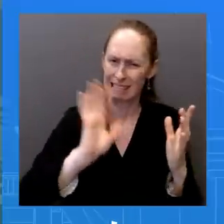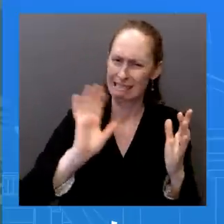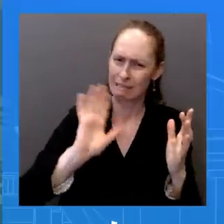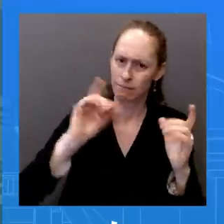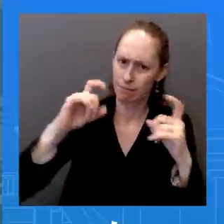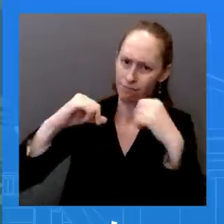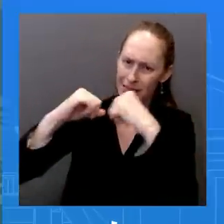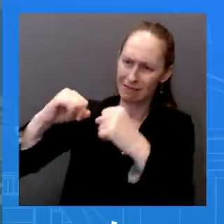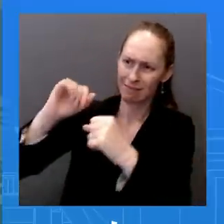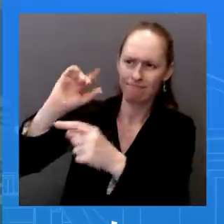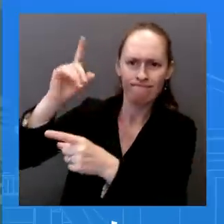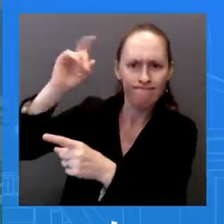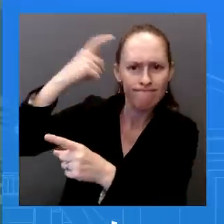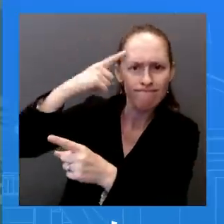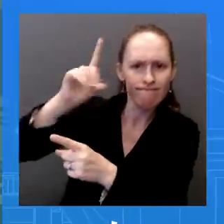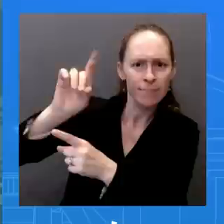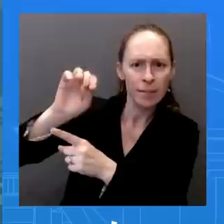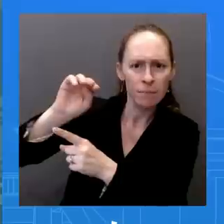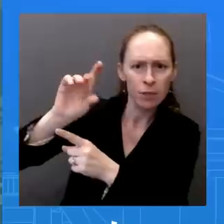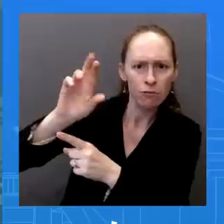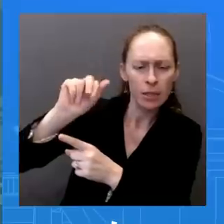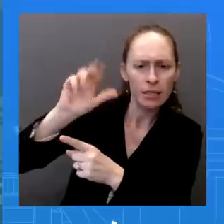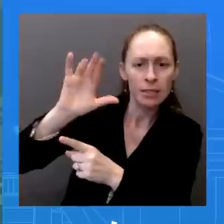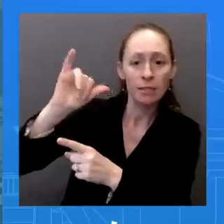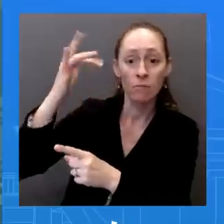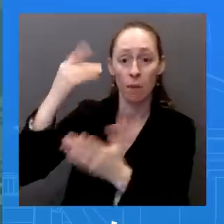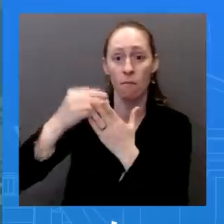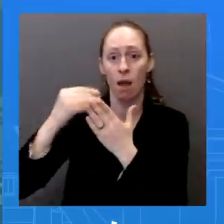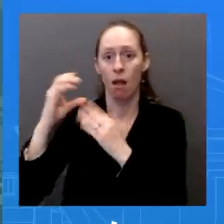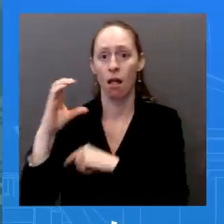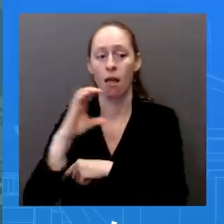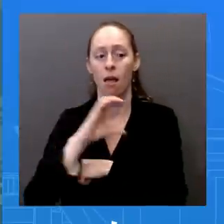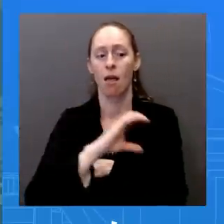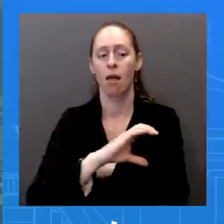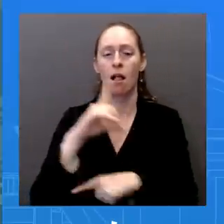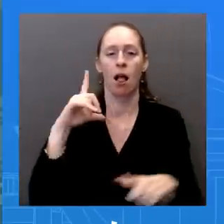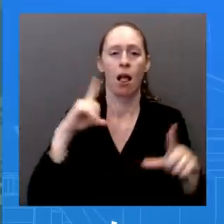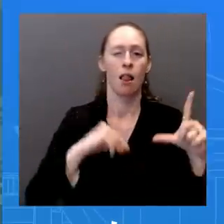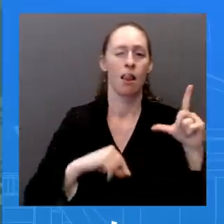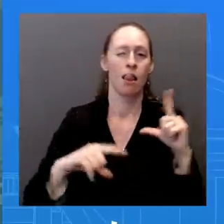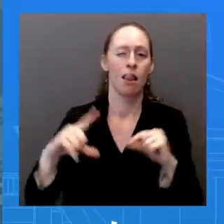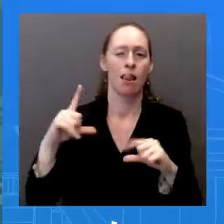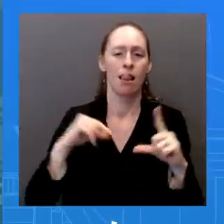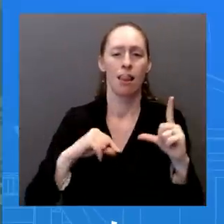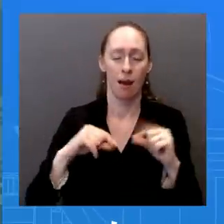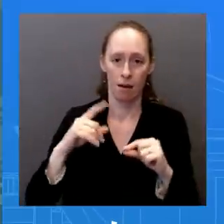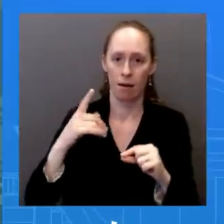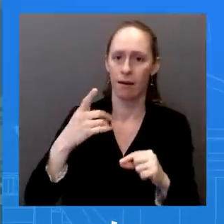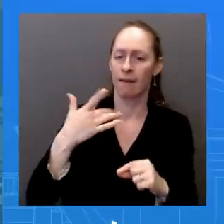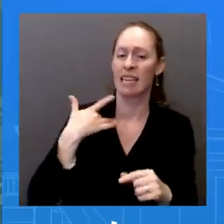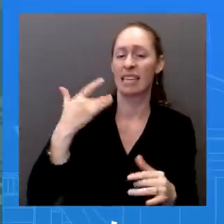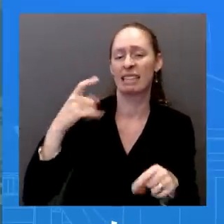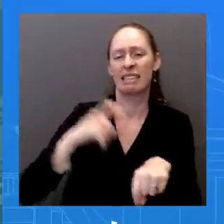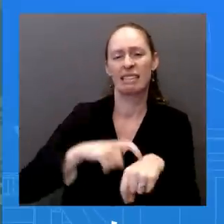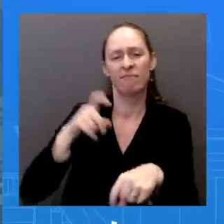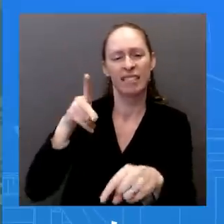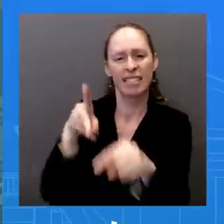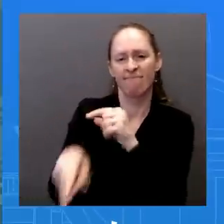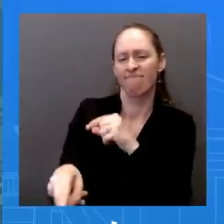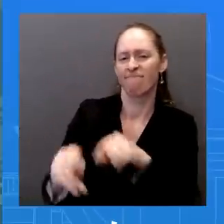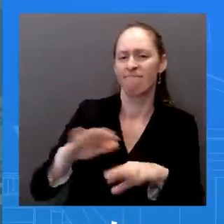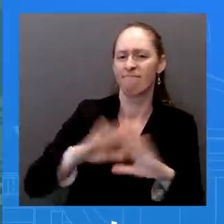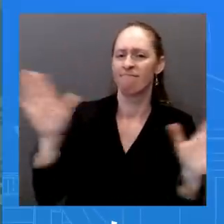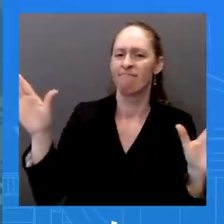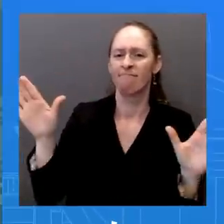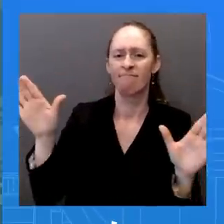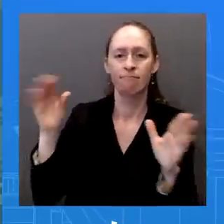that allow foreign entities and powerful special interests to influence our elections and courts. President Biden